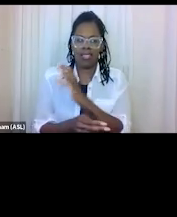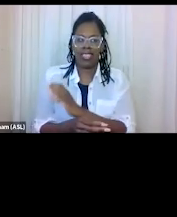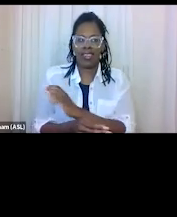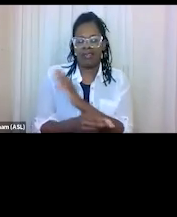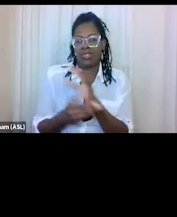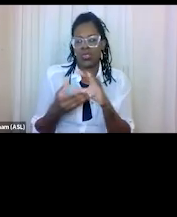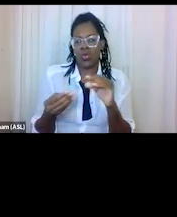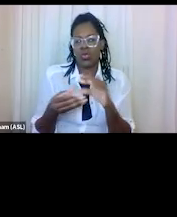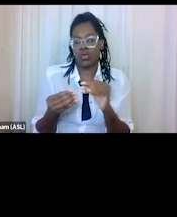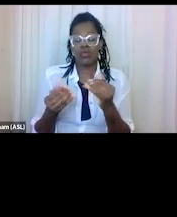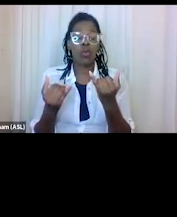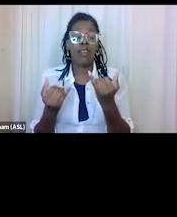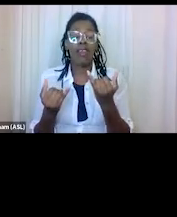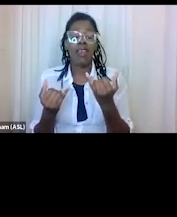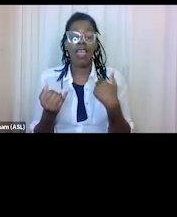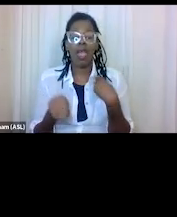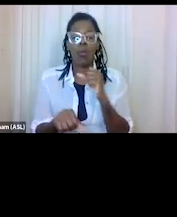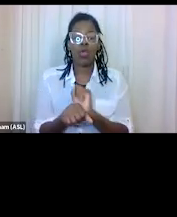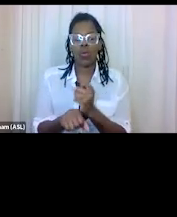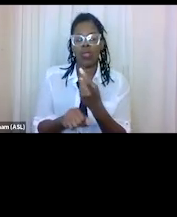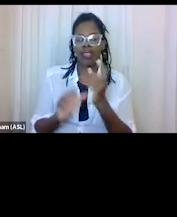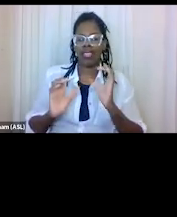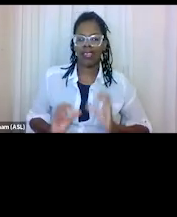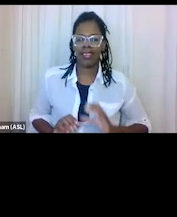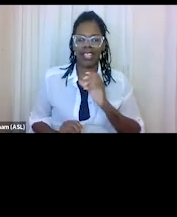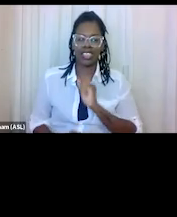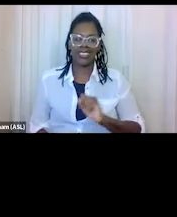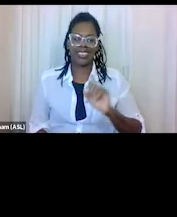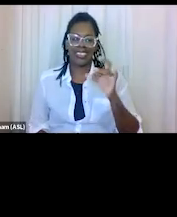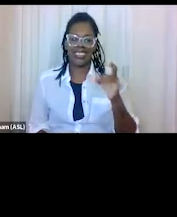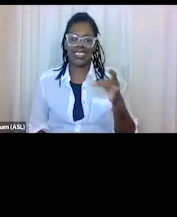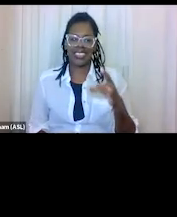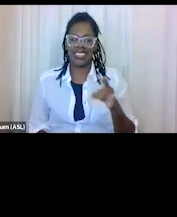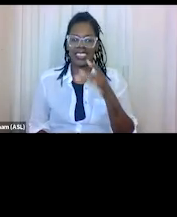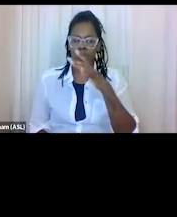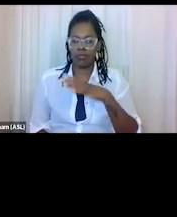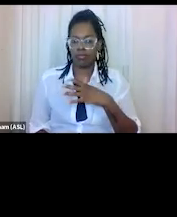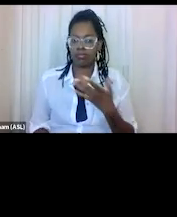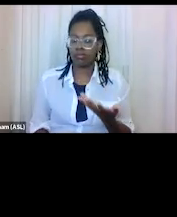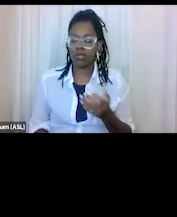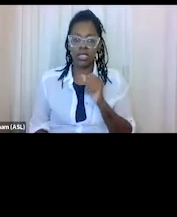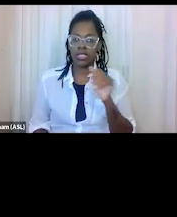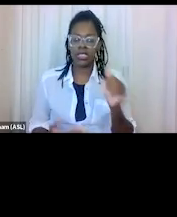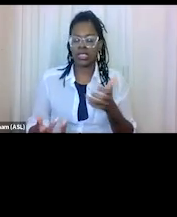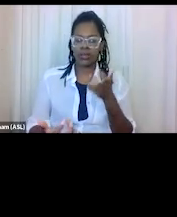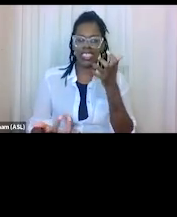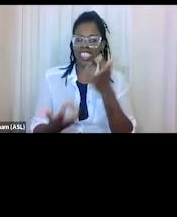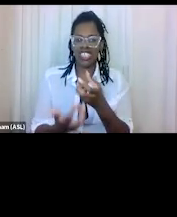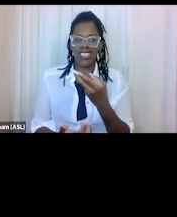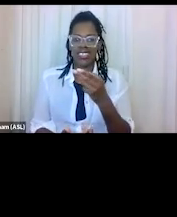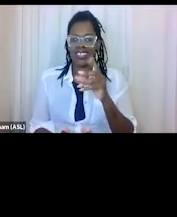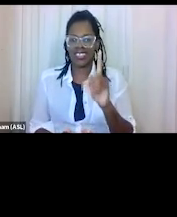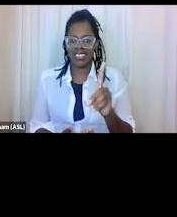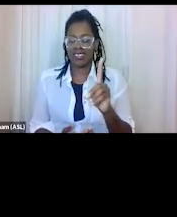I'm working now with a client. This is an 18-year-old young woman. She doesn't meet the HUD criteria for